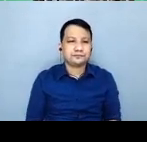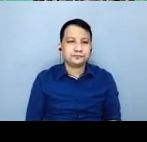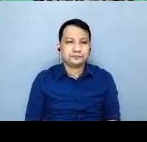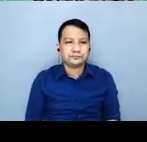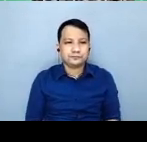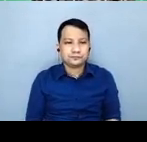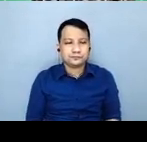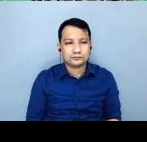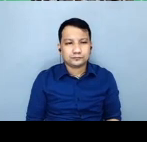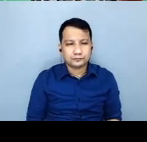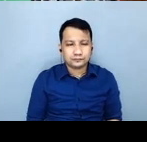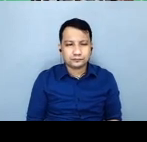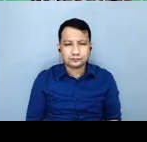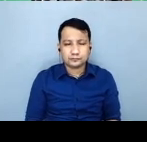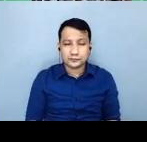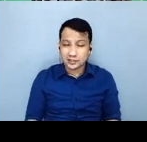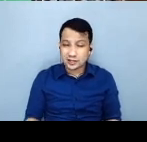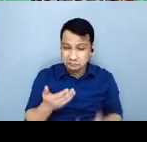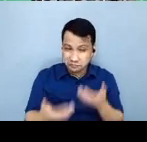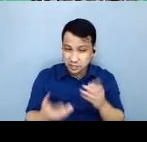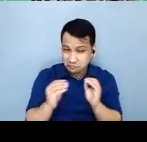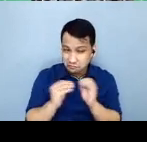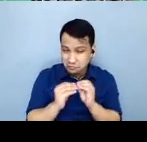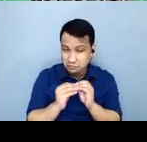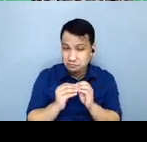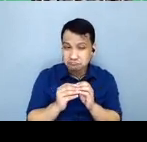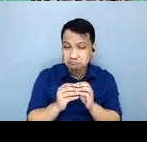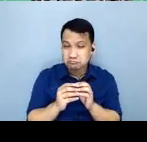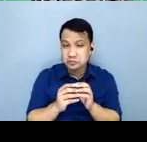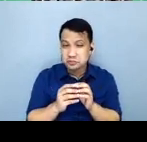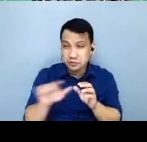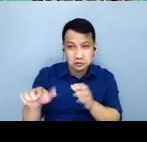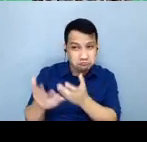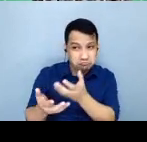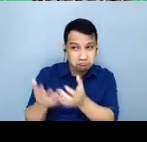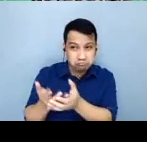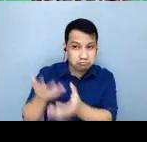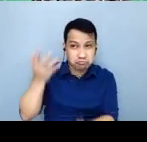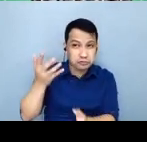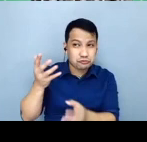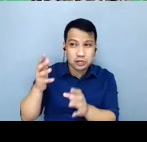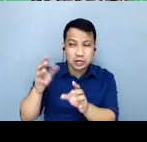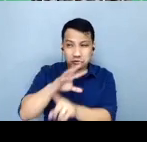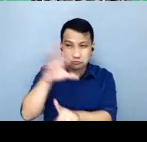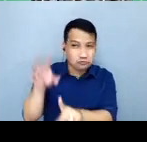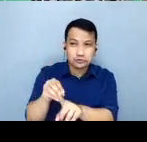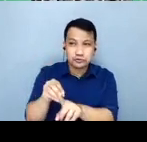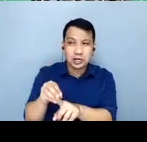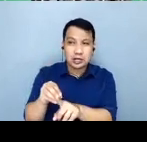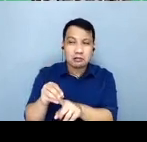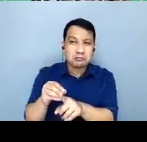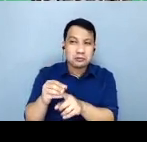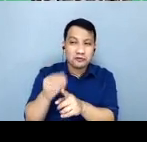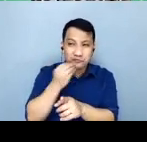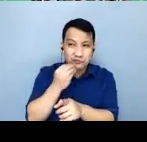social standpoint. Are there very rich cultural icons, foods that I can use